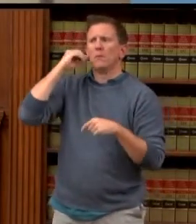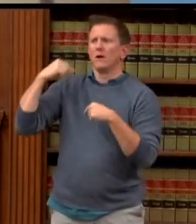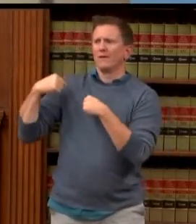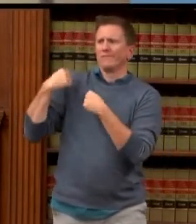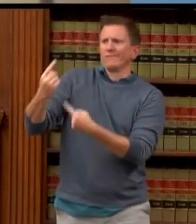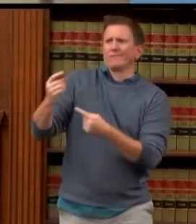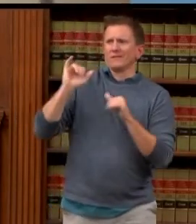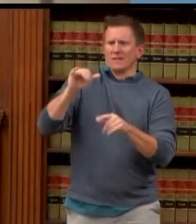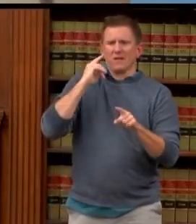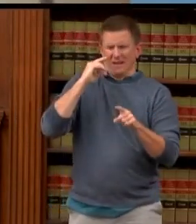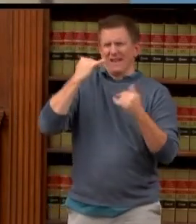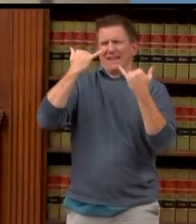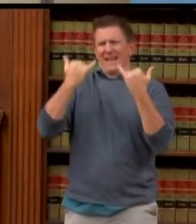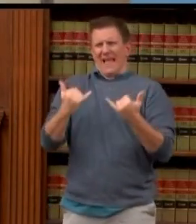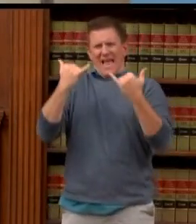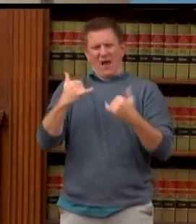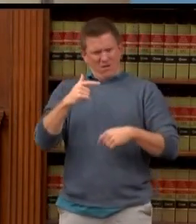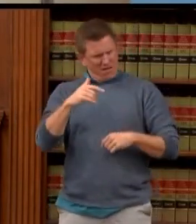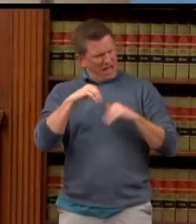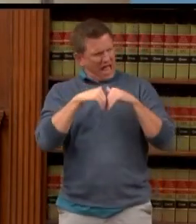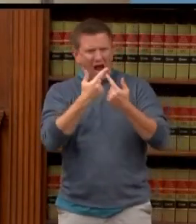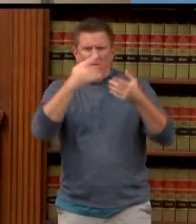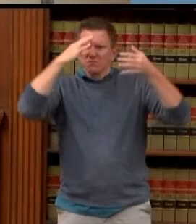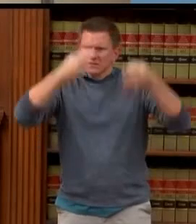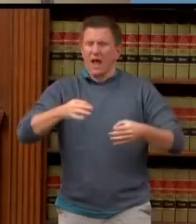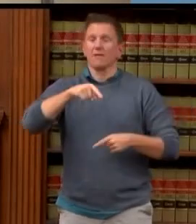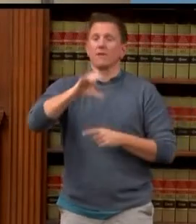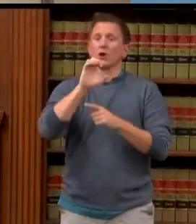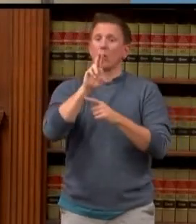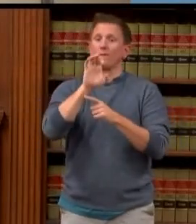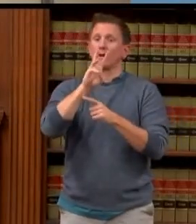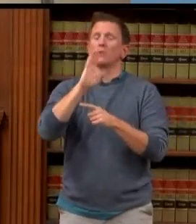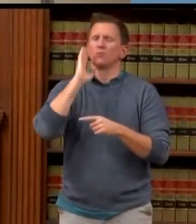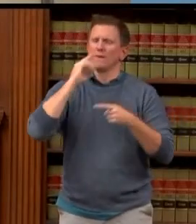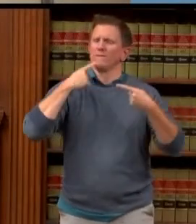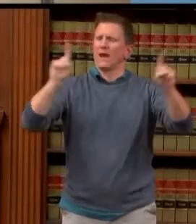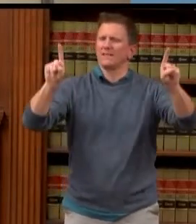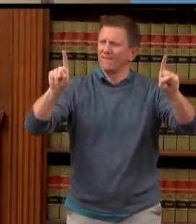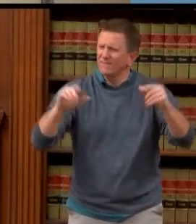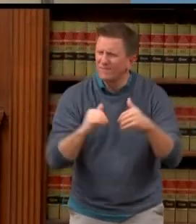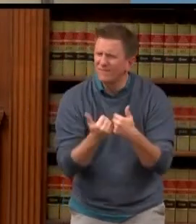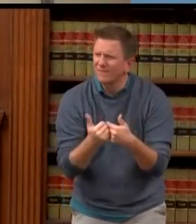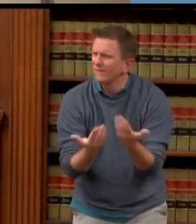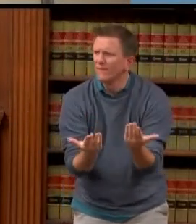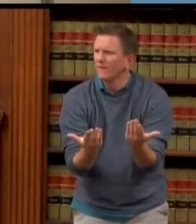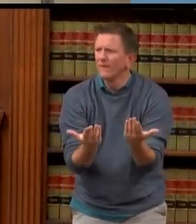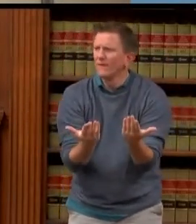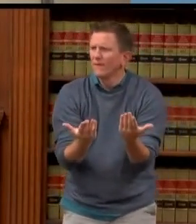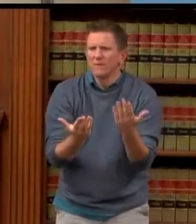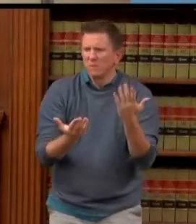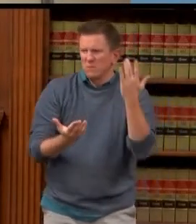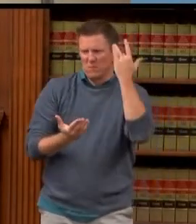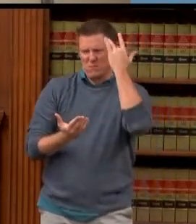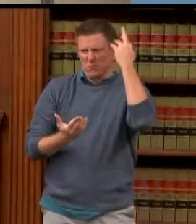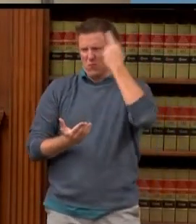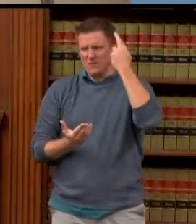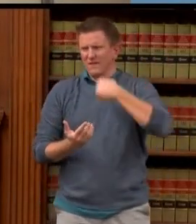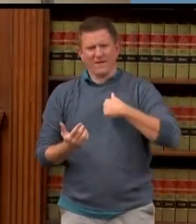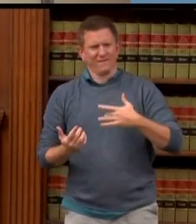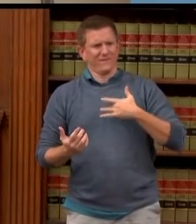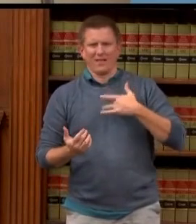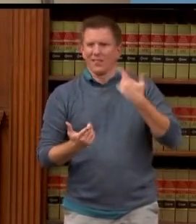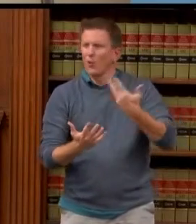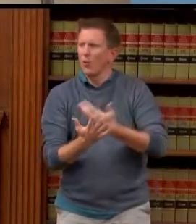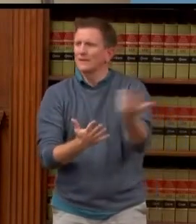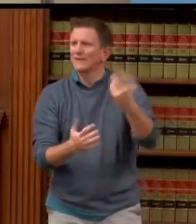and not just waste time for, between now and what a lot of people see as possibly an inevitable stay-at-home